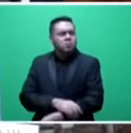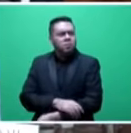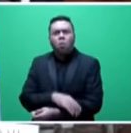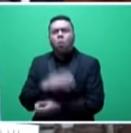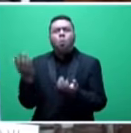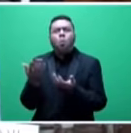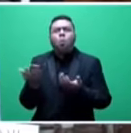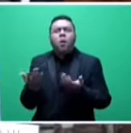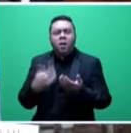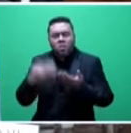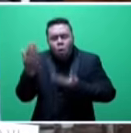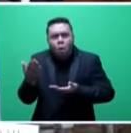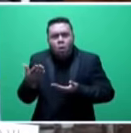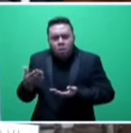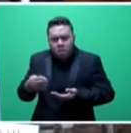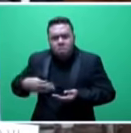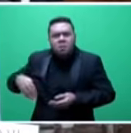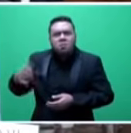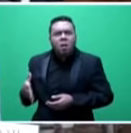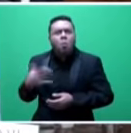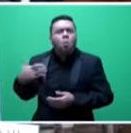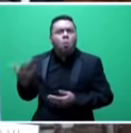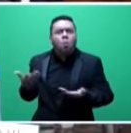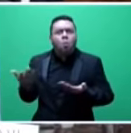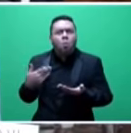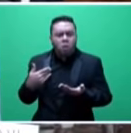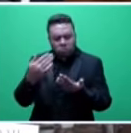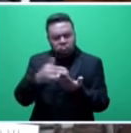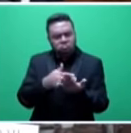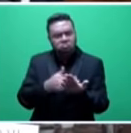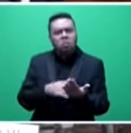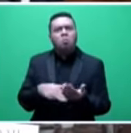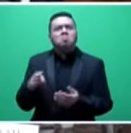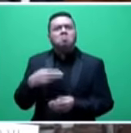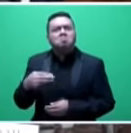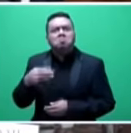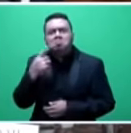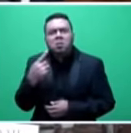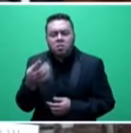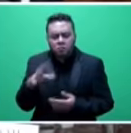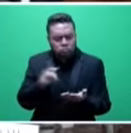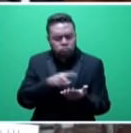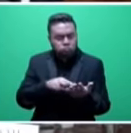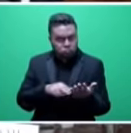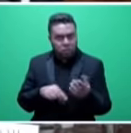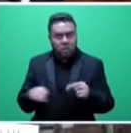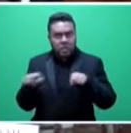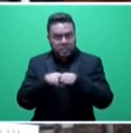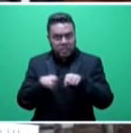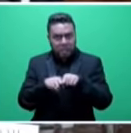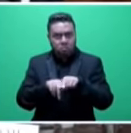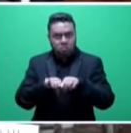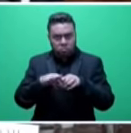where the Honourable Minister lives, where we were speaking from. Was he on the same planet I'm